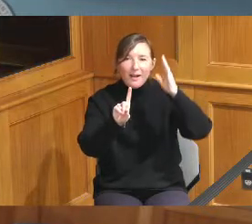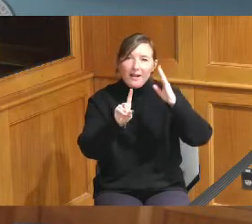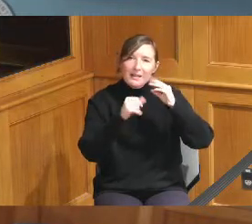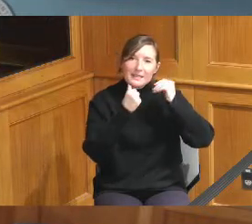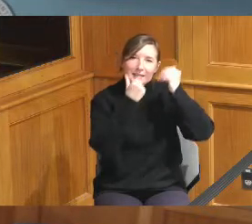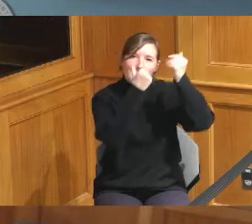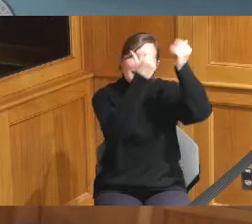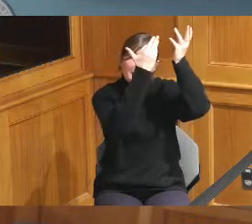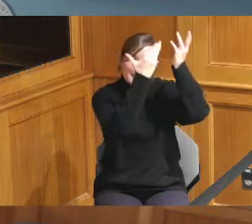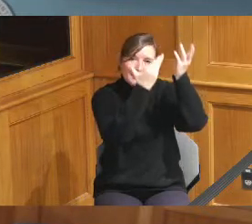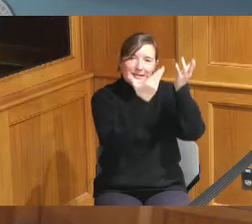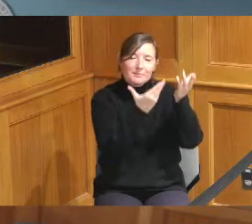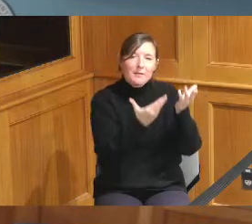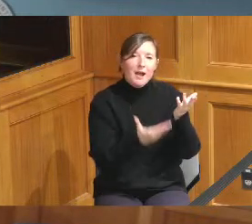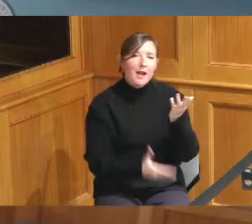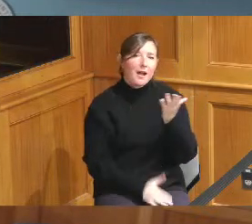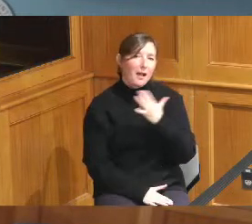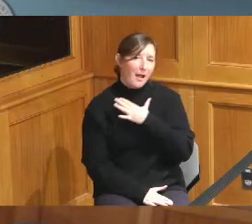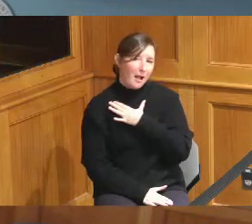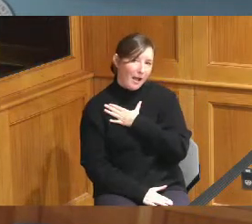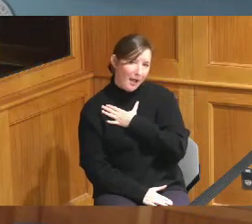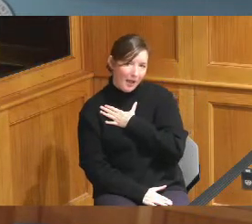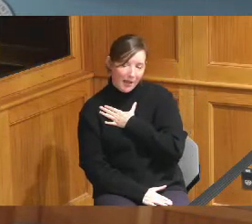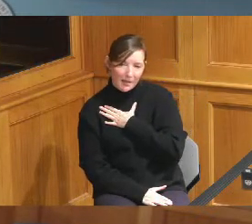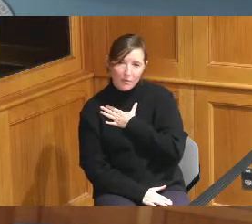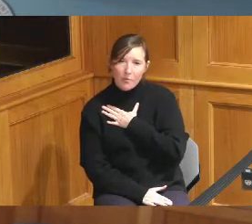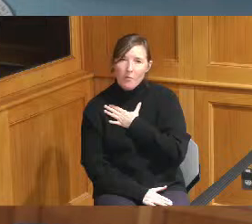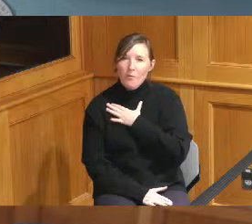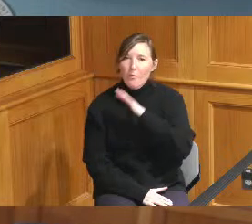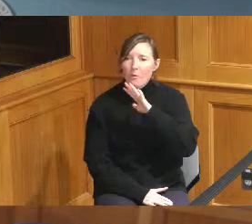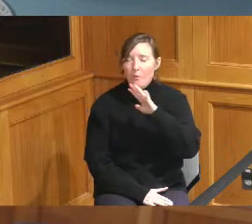God is my